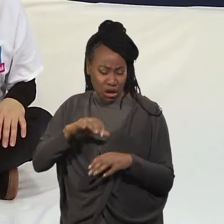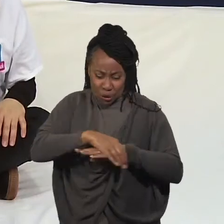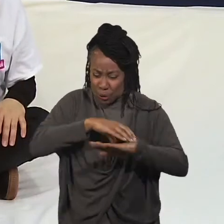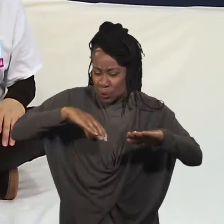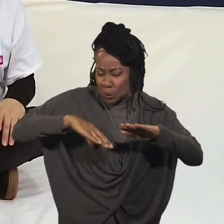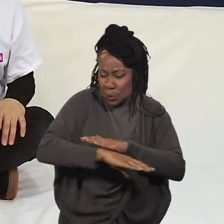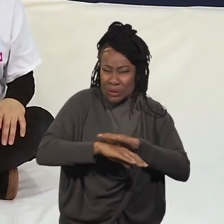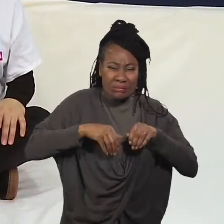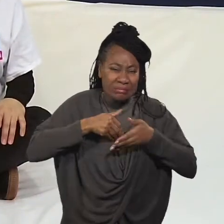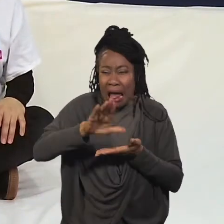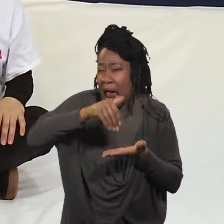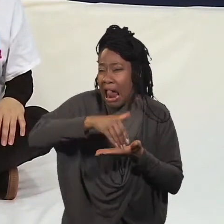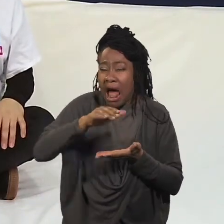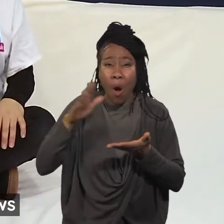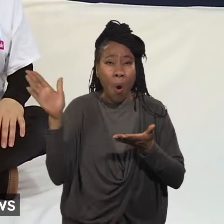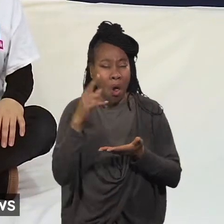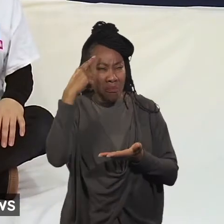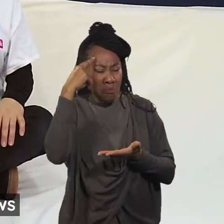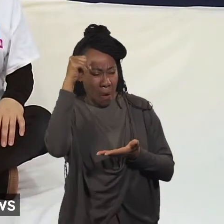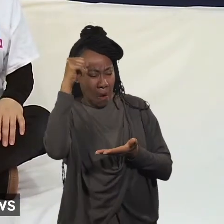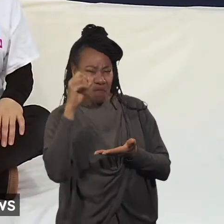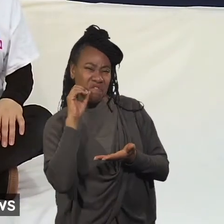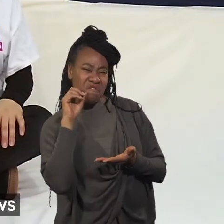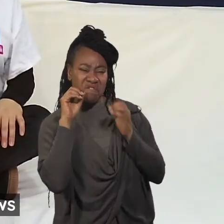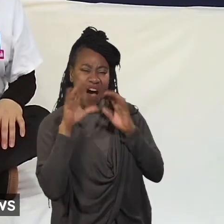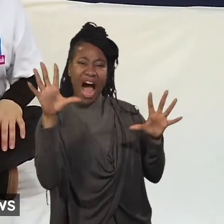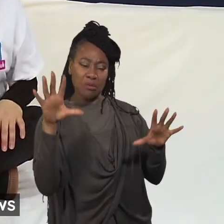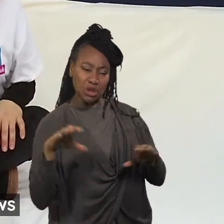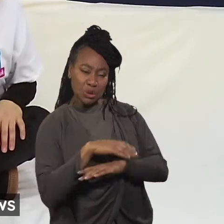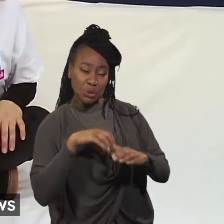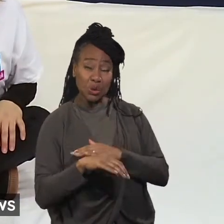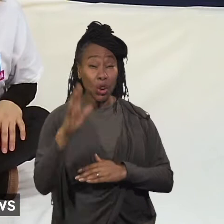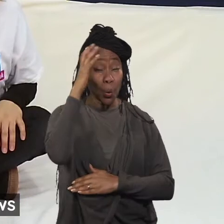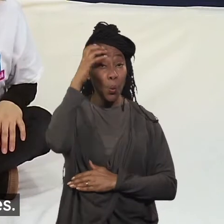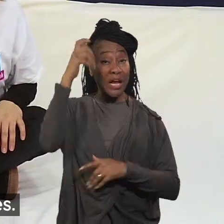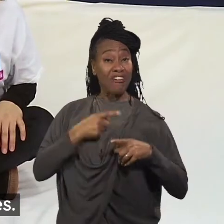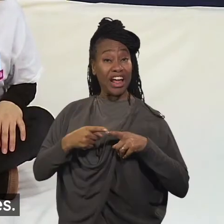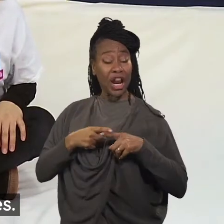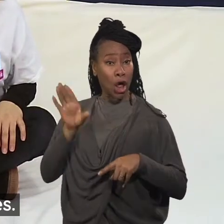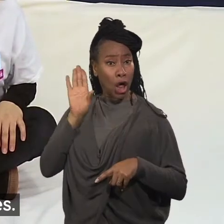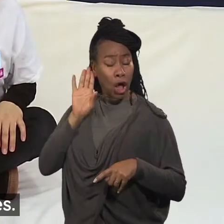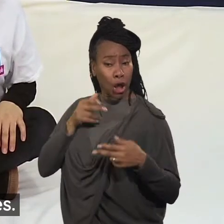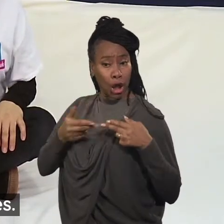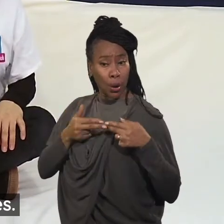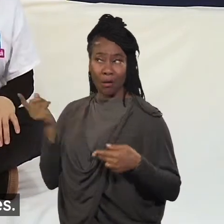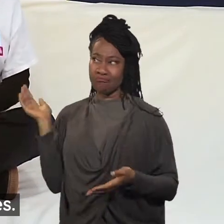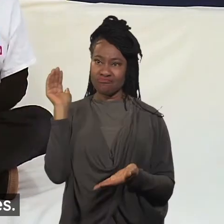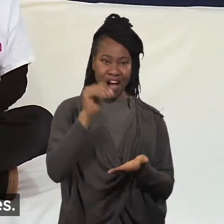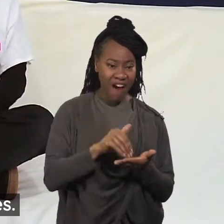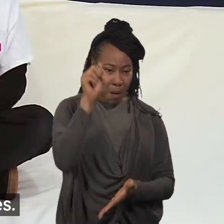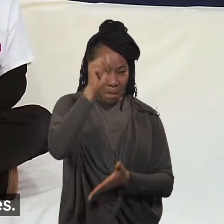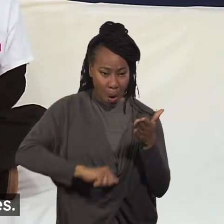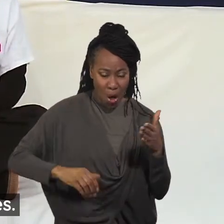their shoes are famed. When the Queen of England heard the news, she came and they bought